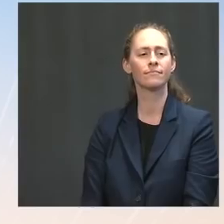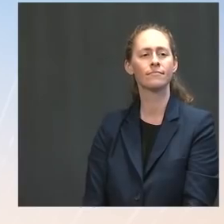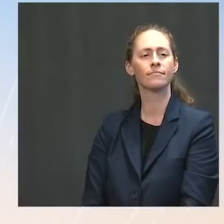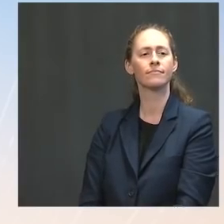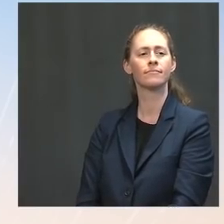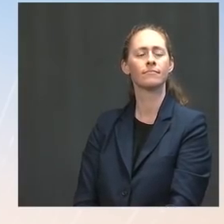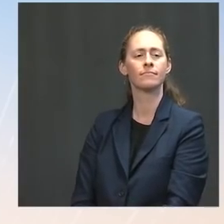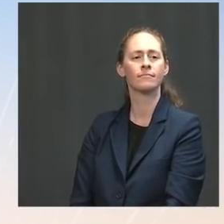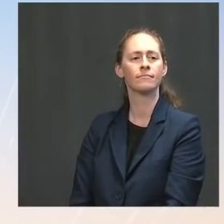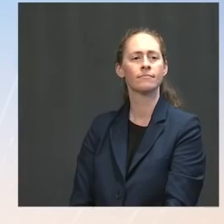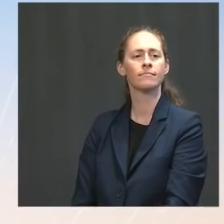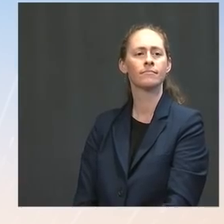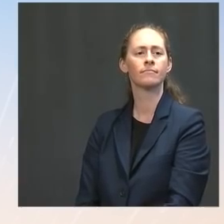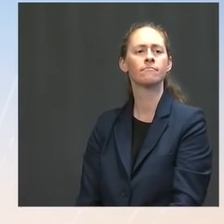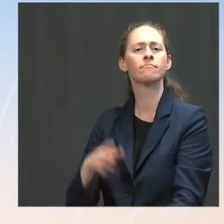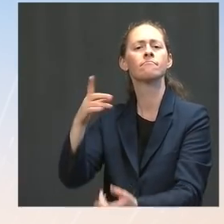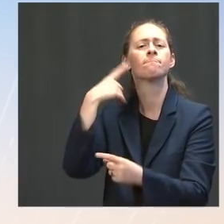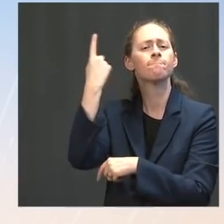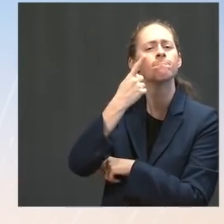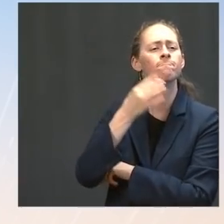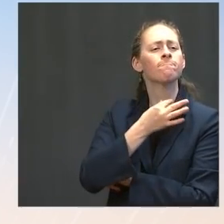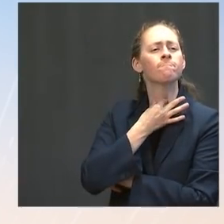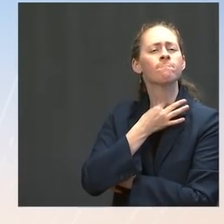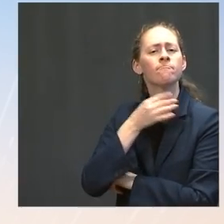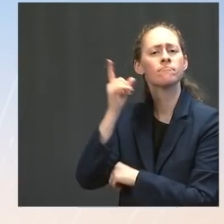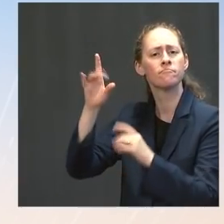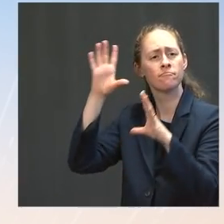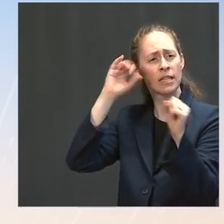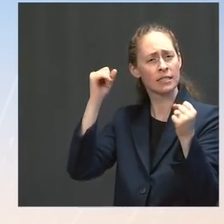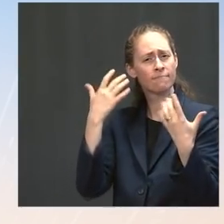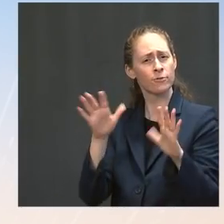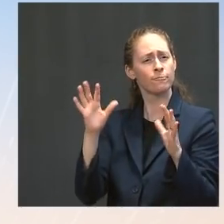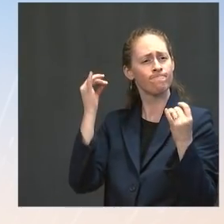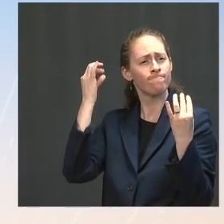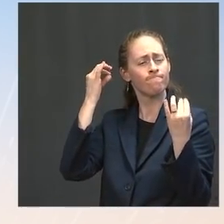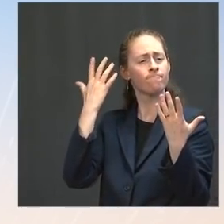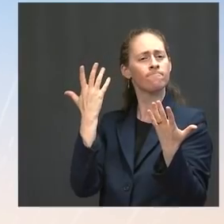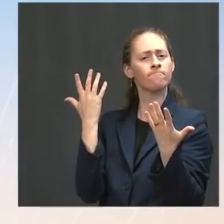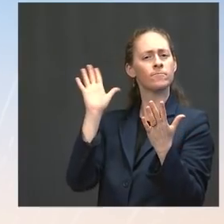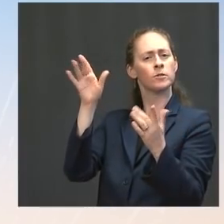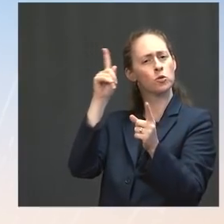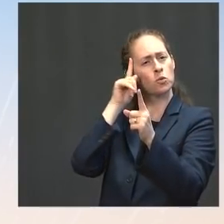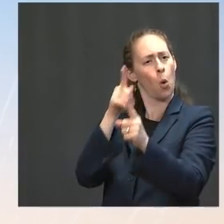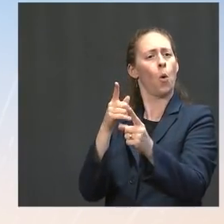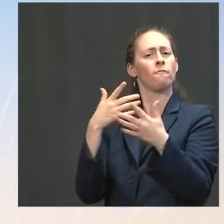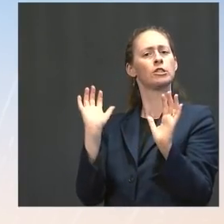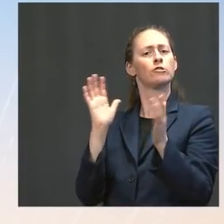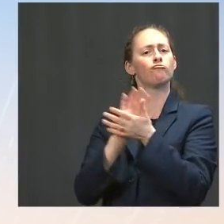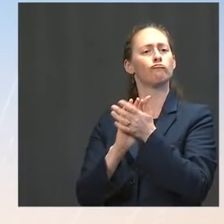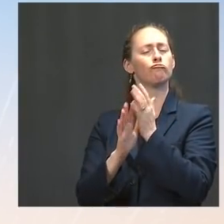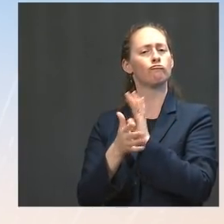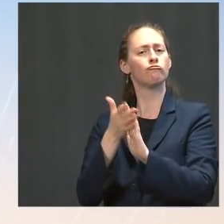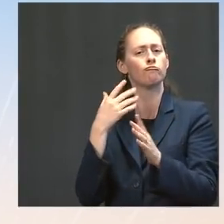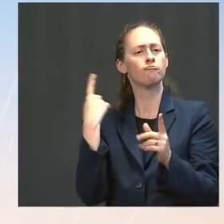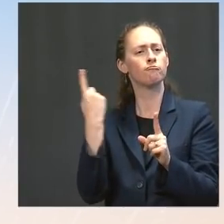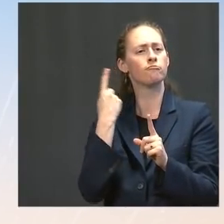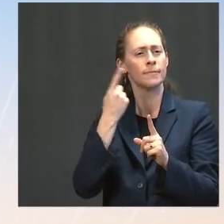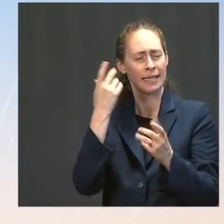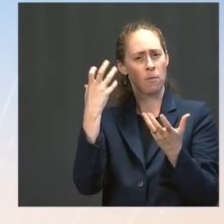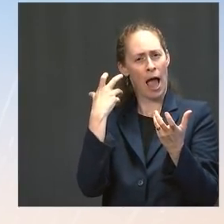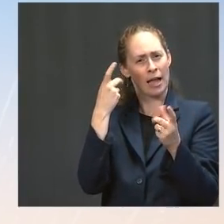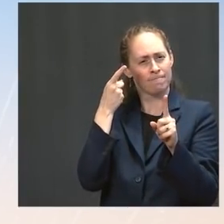or met with him. No, I don't have any updates or previews or readouts of meetings or engagements with Chairman Powell. Go ahead. A